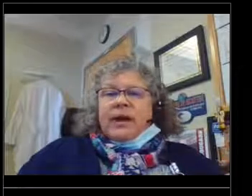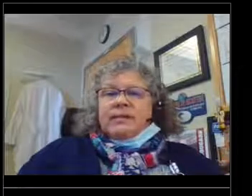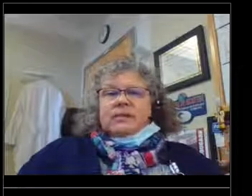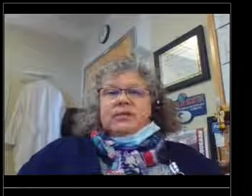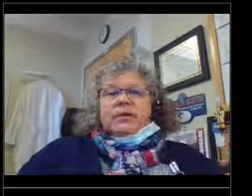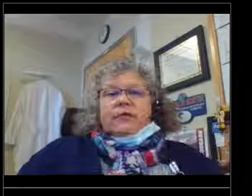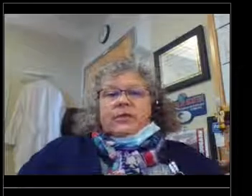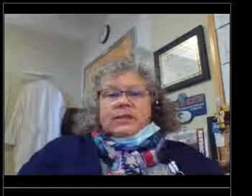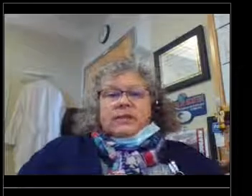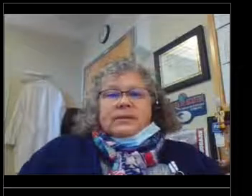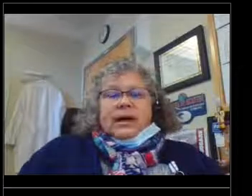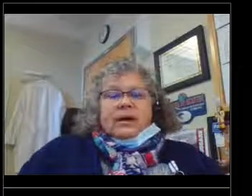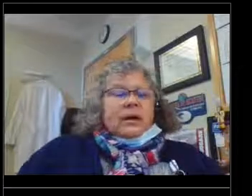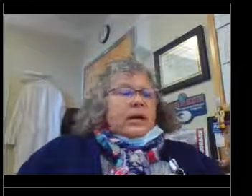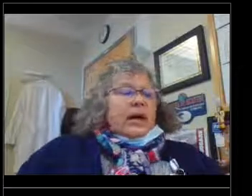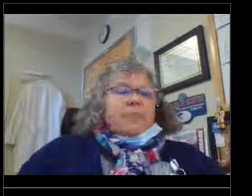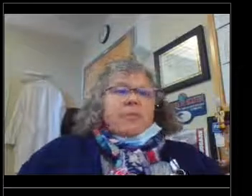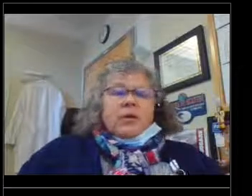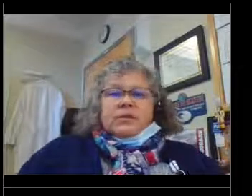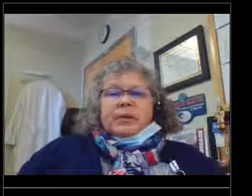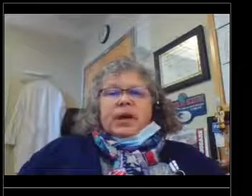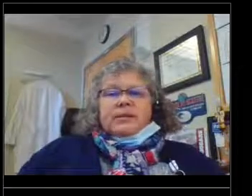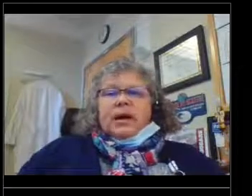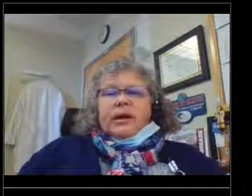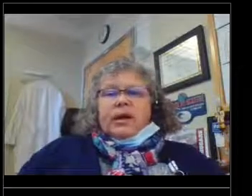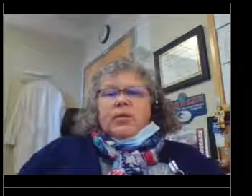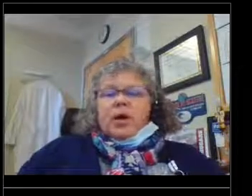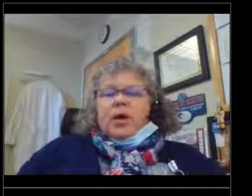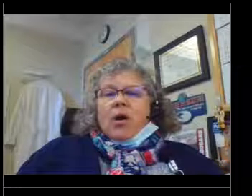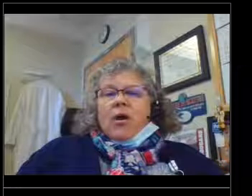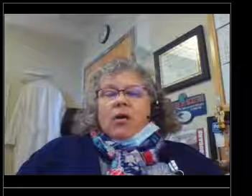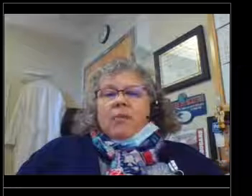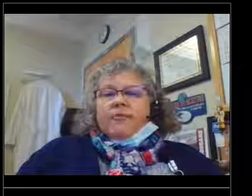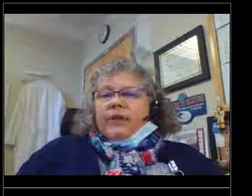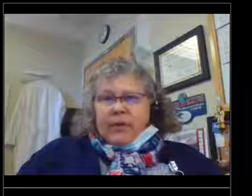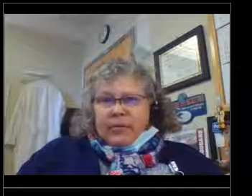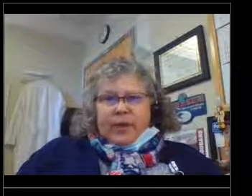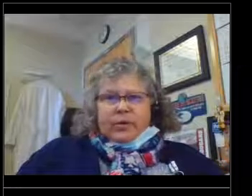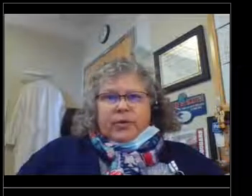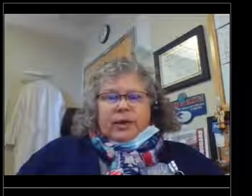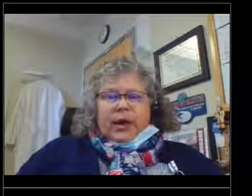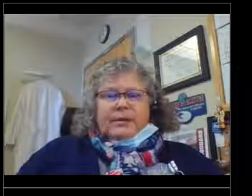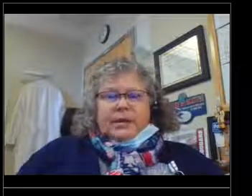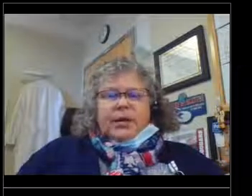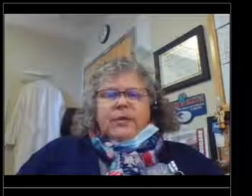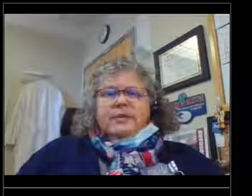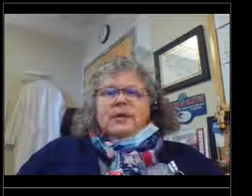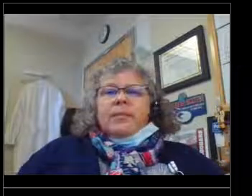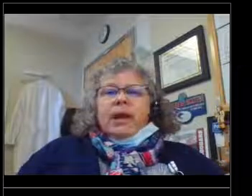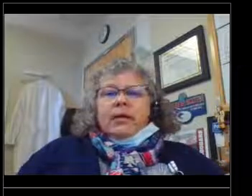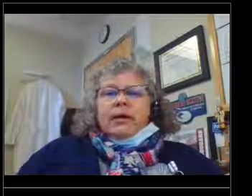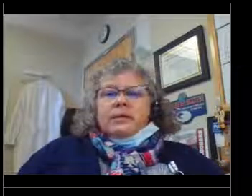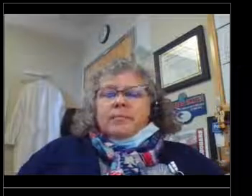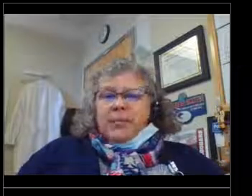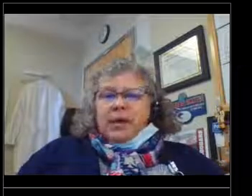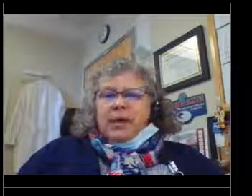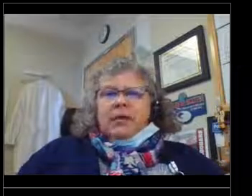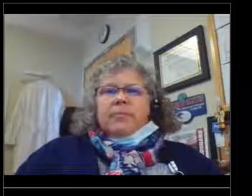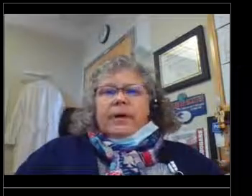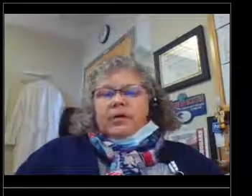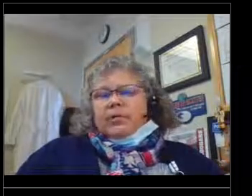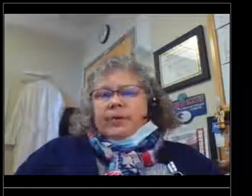top of their license using their full skill set. And most PAs I know are very well utilized. I know in some